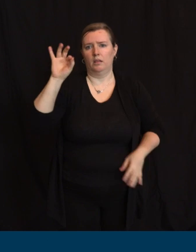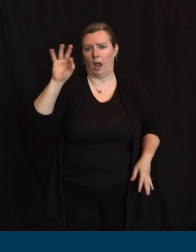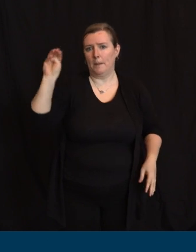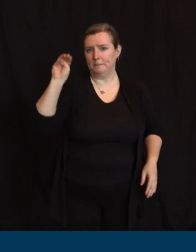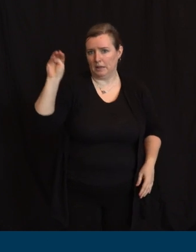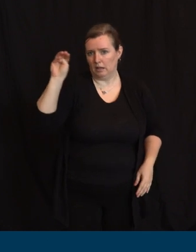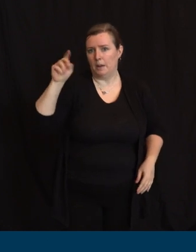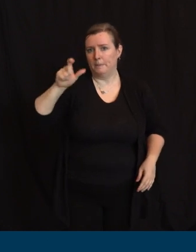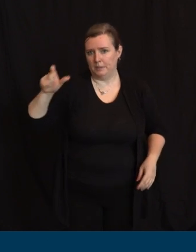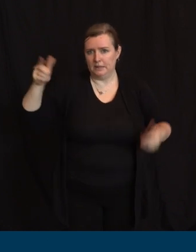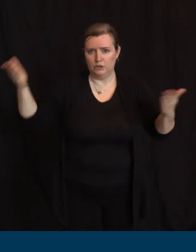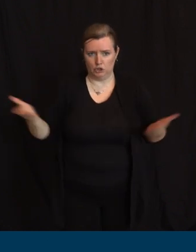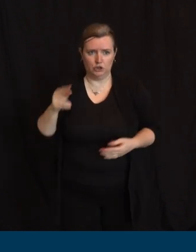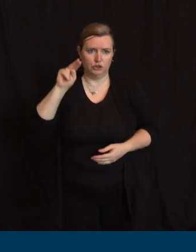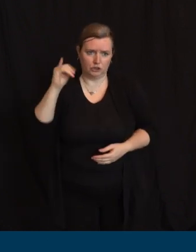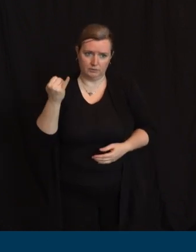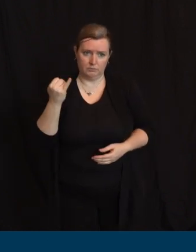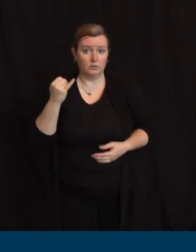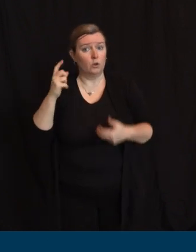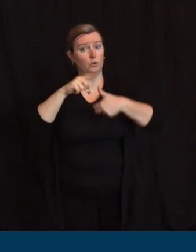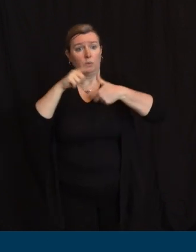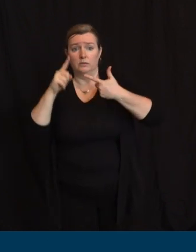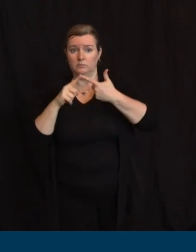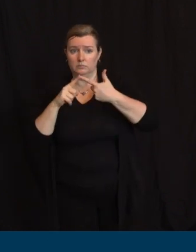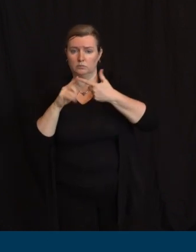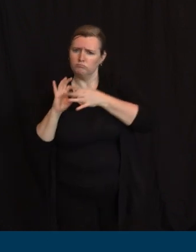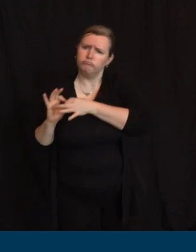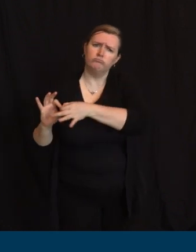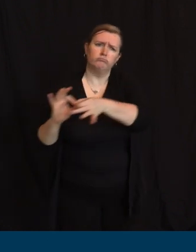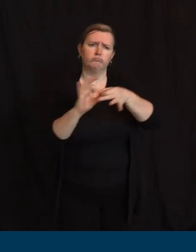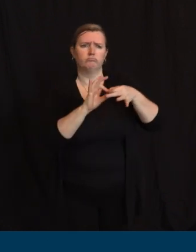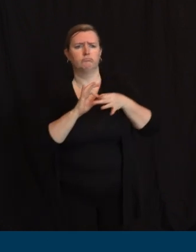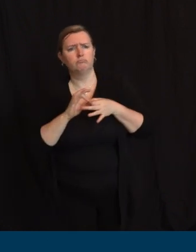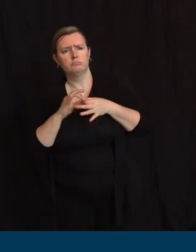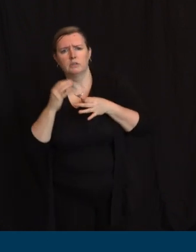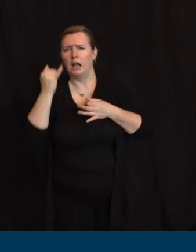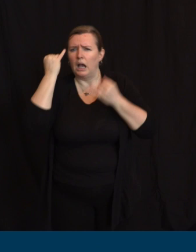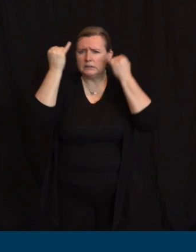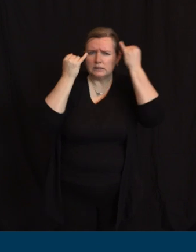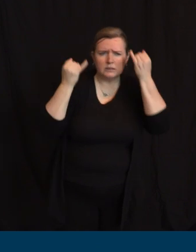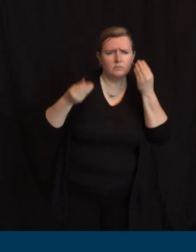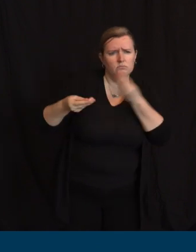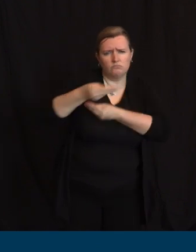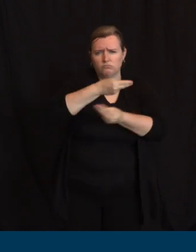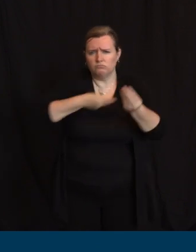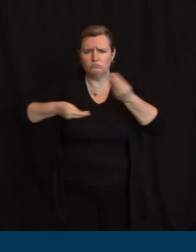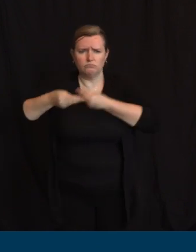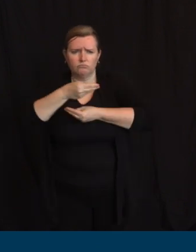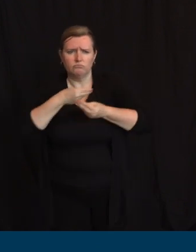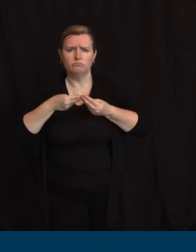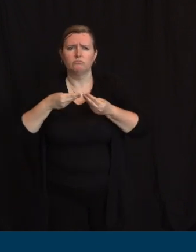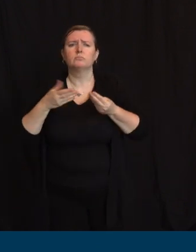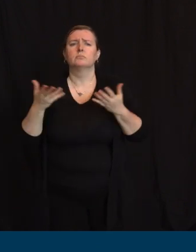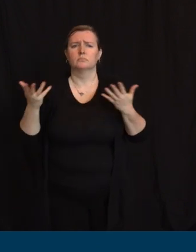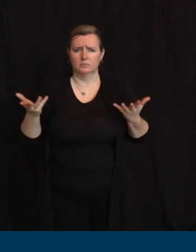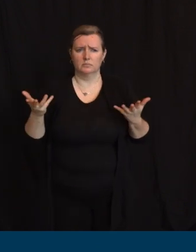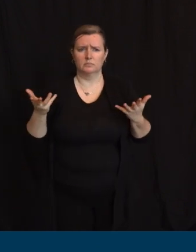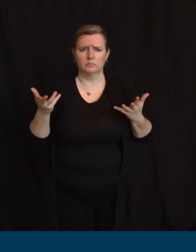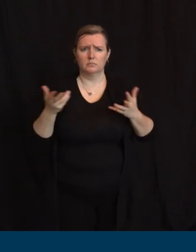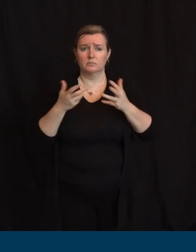The second ring out is coordination, exchanging of best ideas, harmonization with our regional